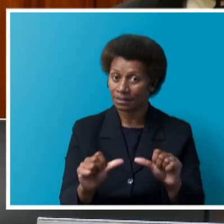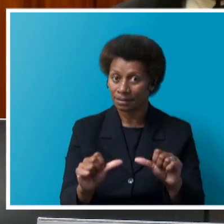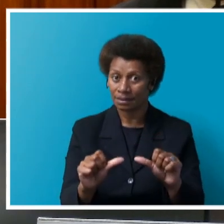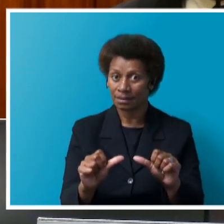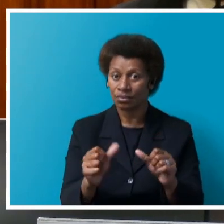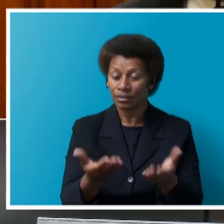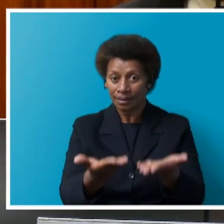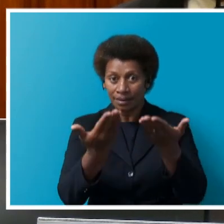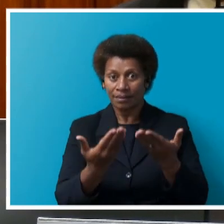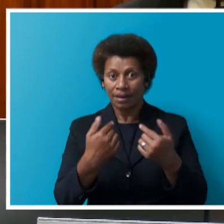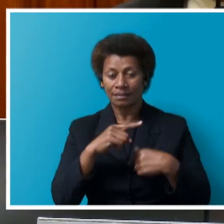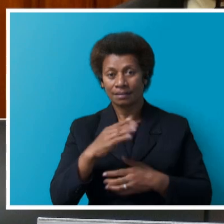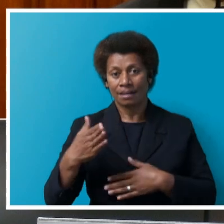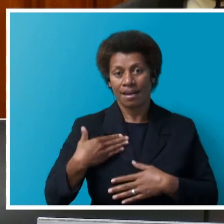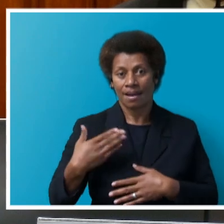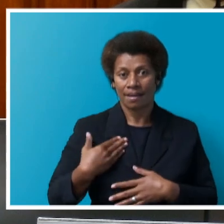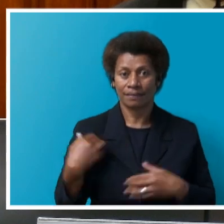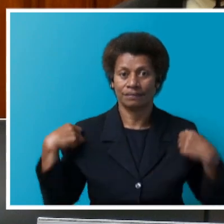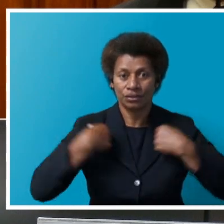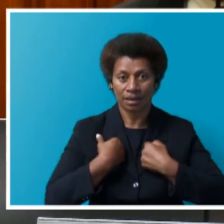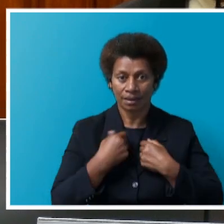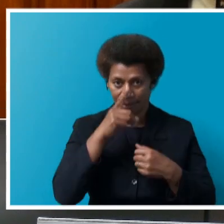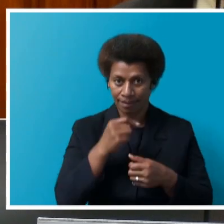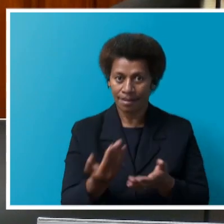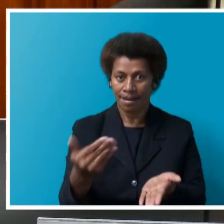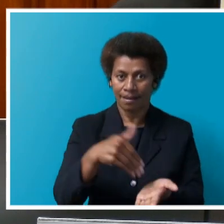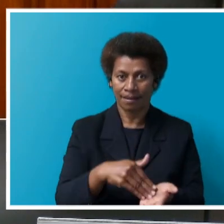jackets, enabling us to reach ashore. Under the